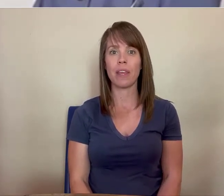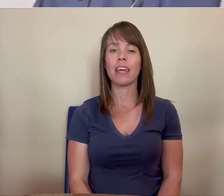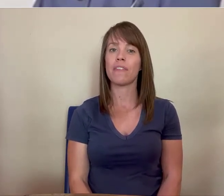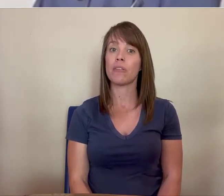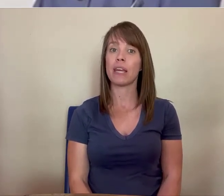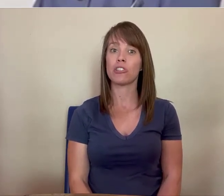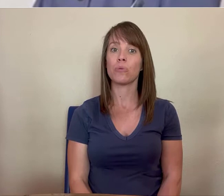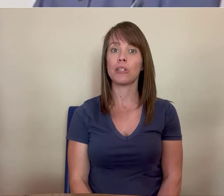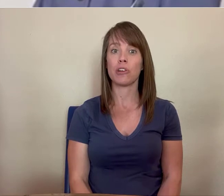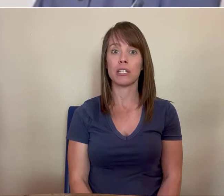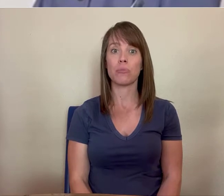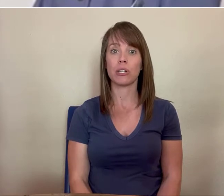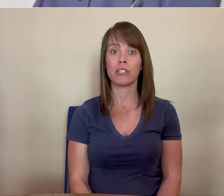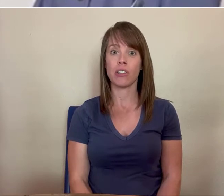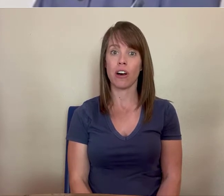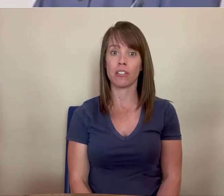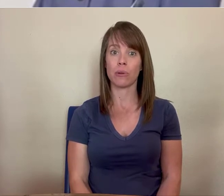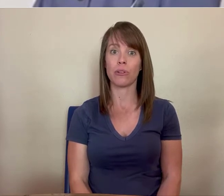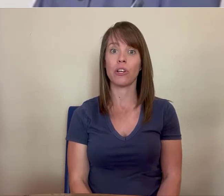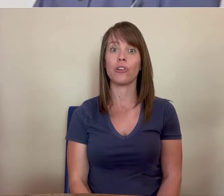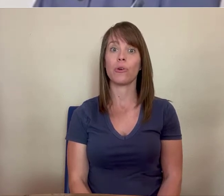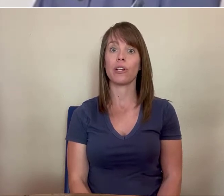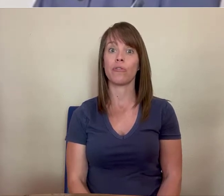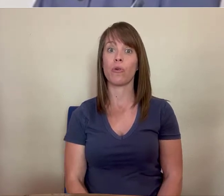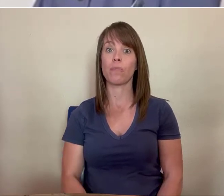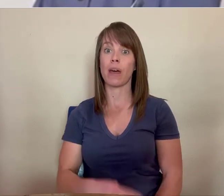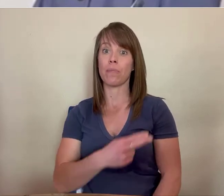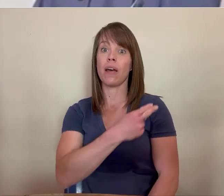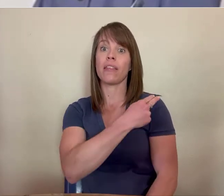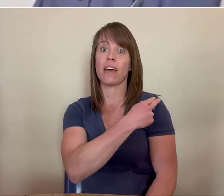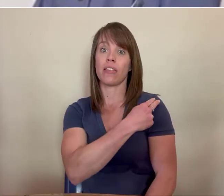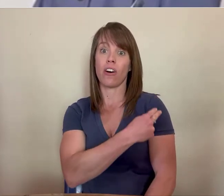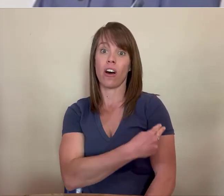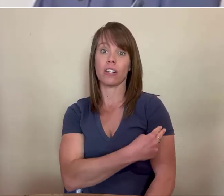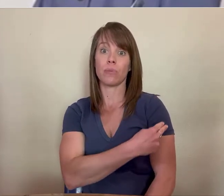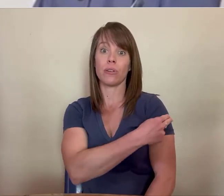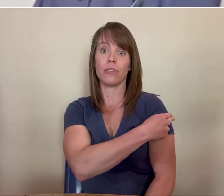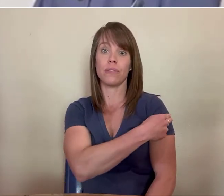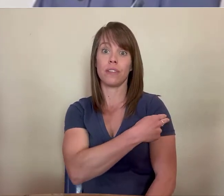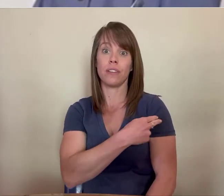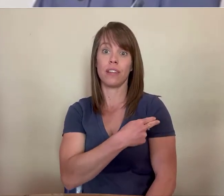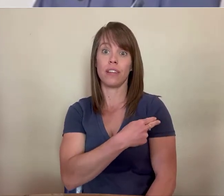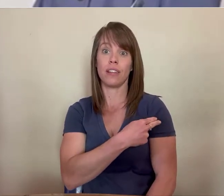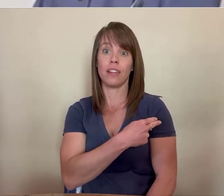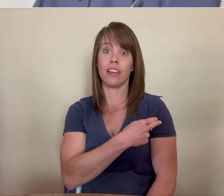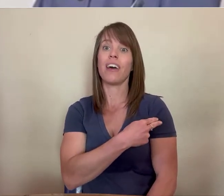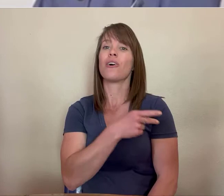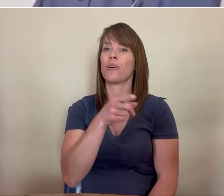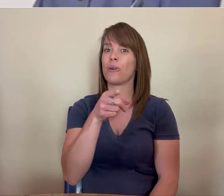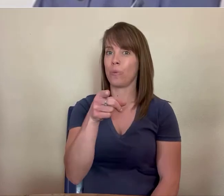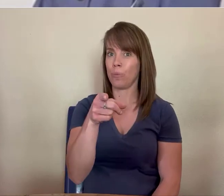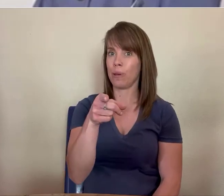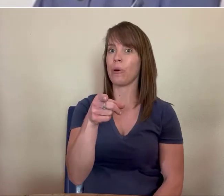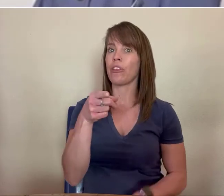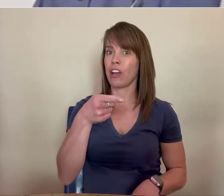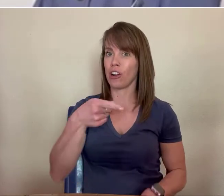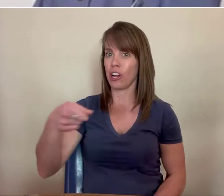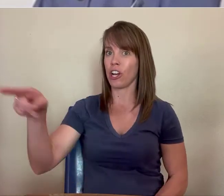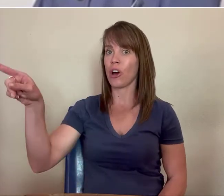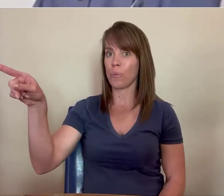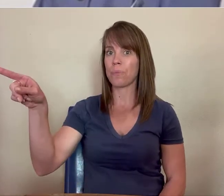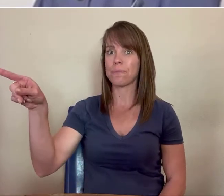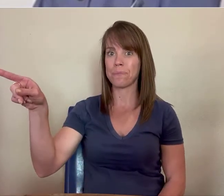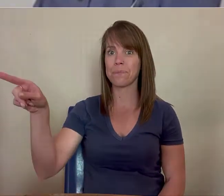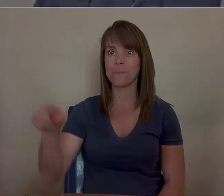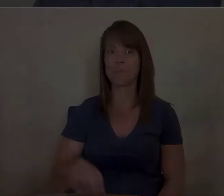play. If the patient will be transported to the hospital, you can inform them that the hospital will be where they are